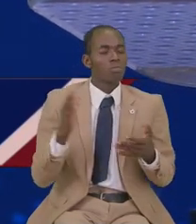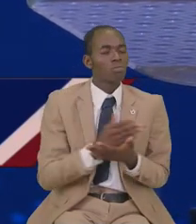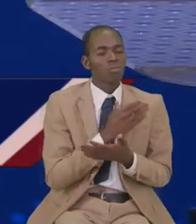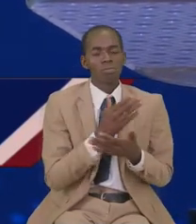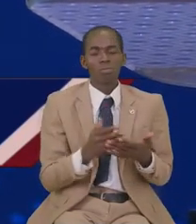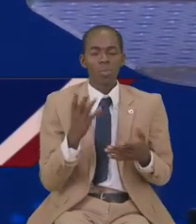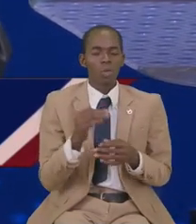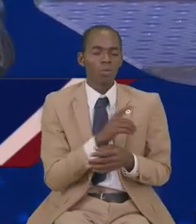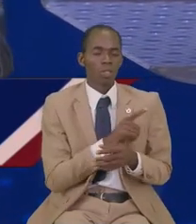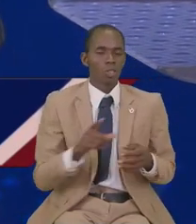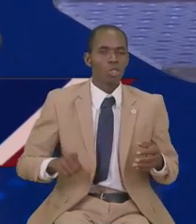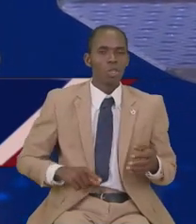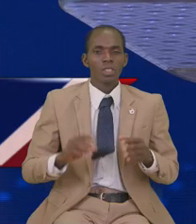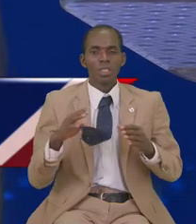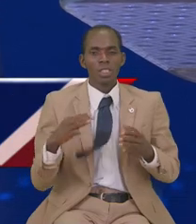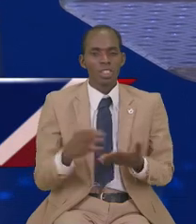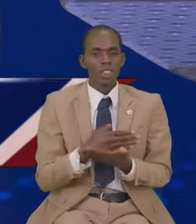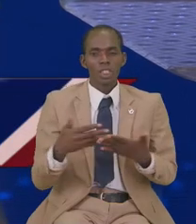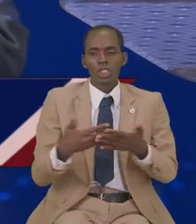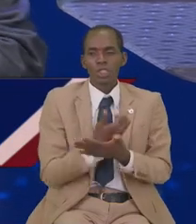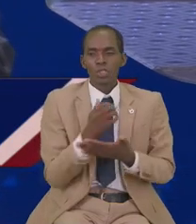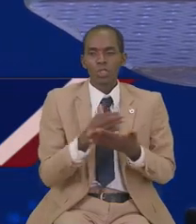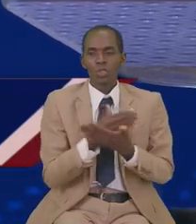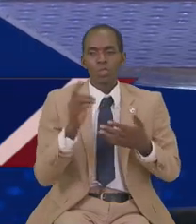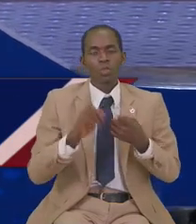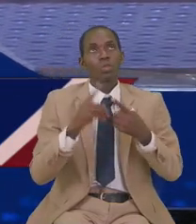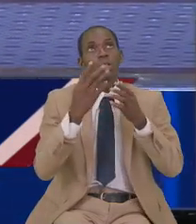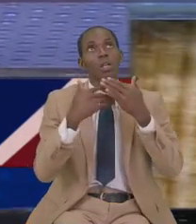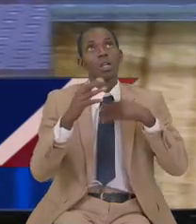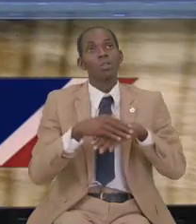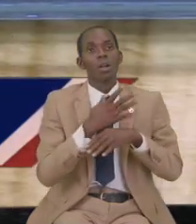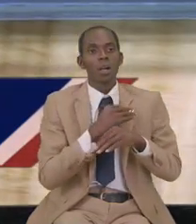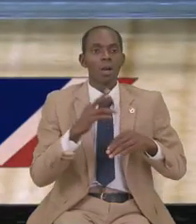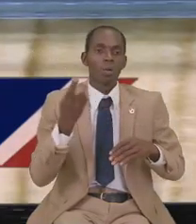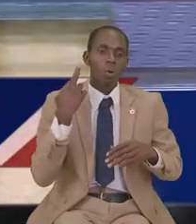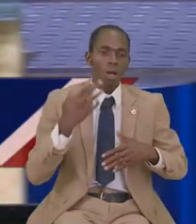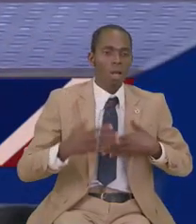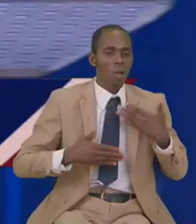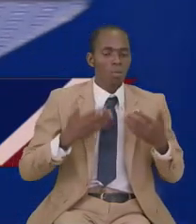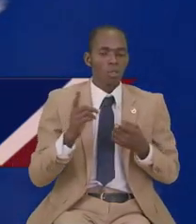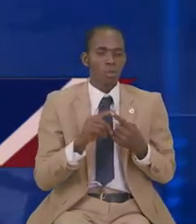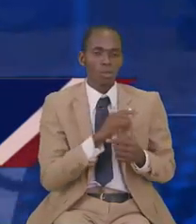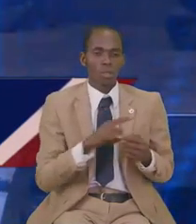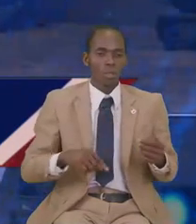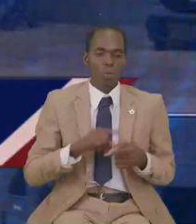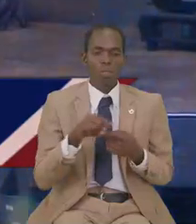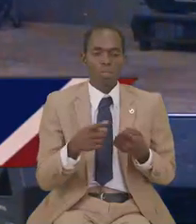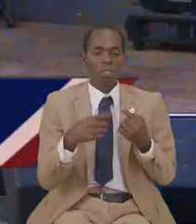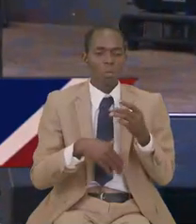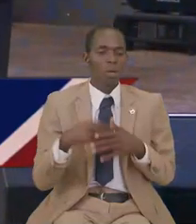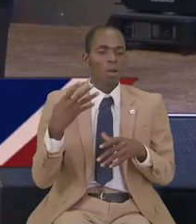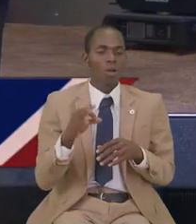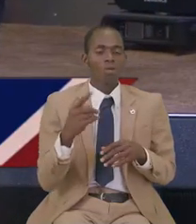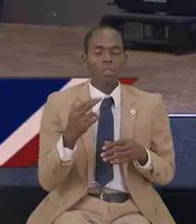read the Psalms, I will sing a new song unto the Lord. And they were happy in the Lord. When they came out of the Red Sea, they burst